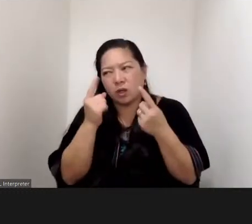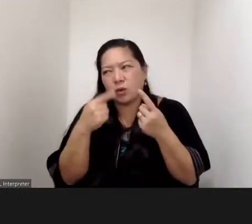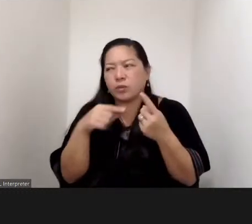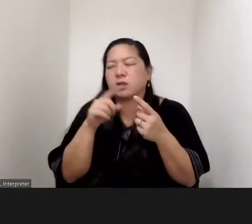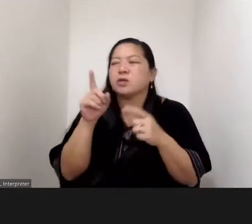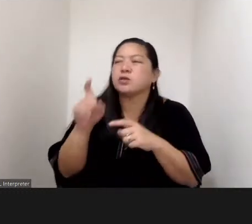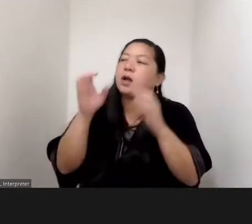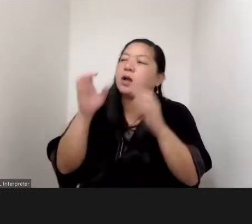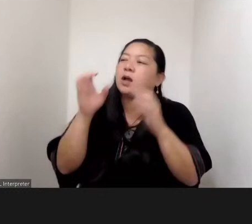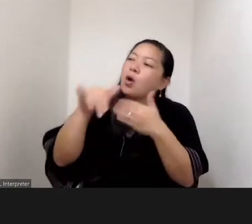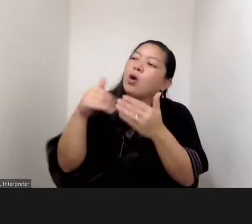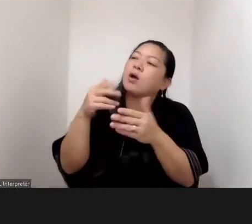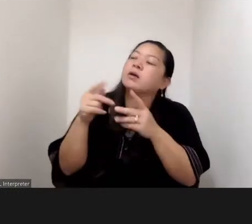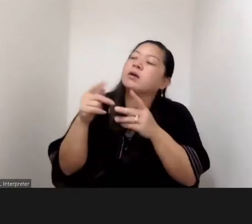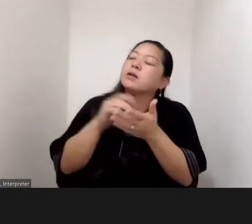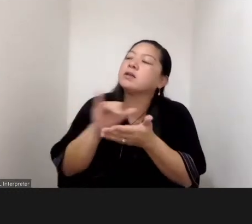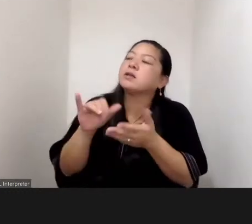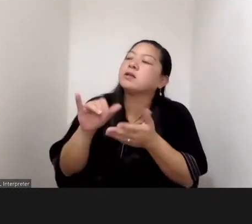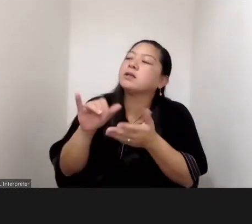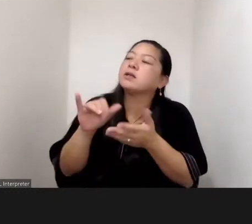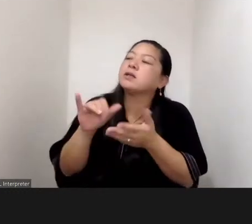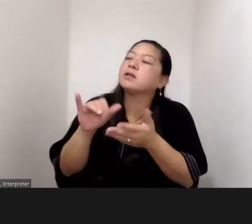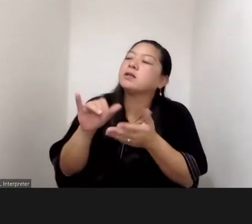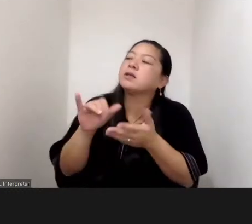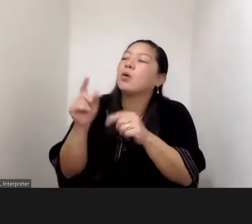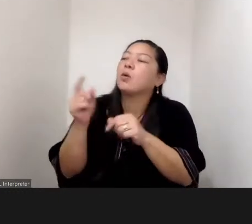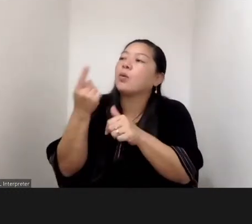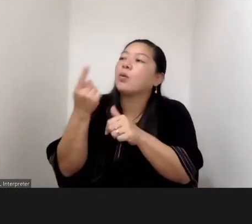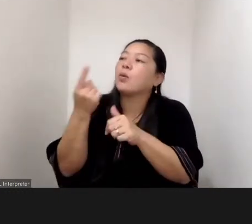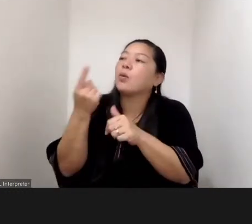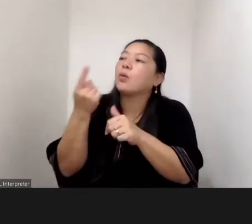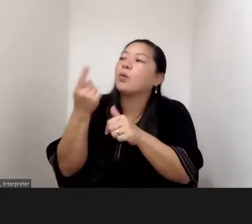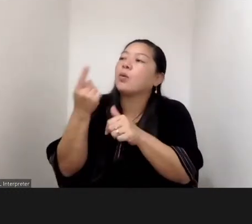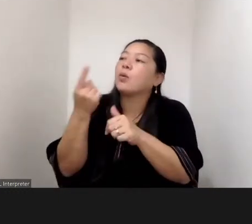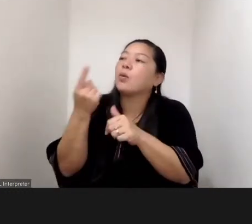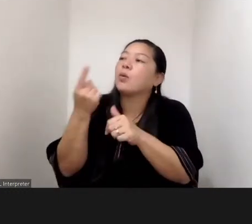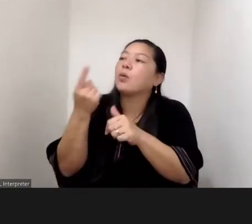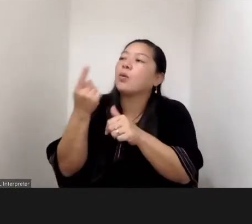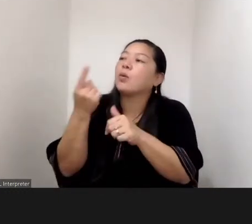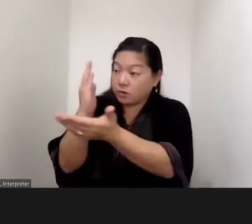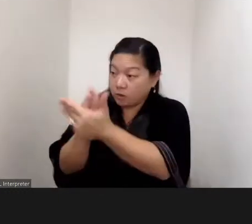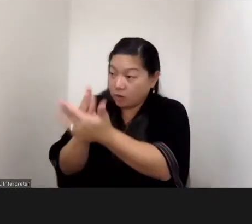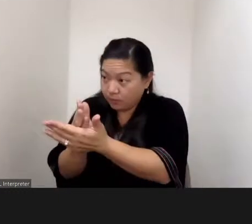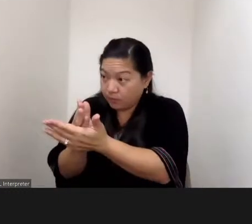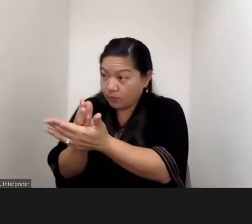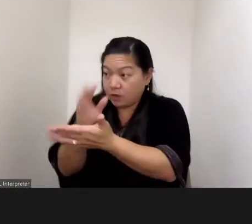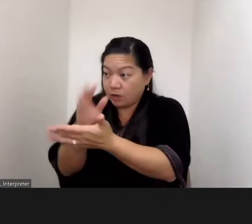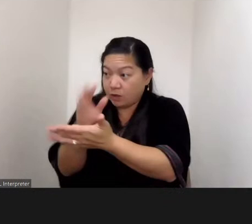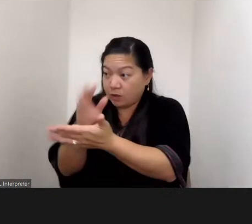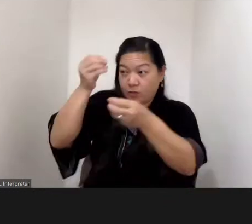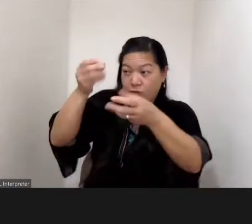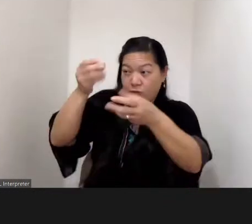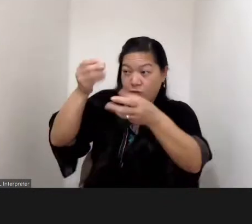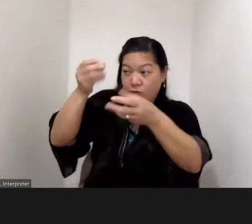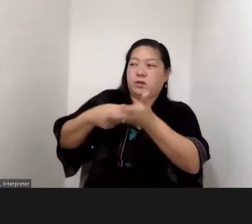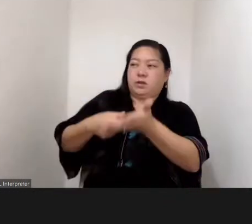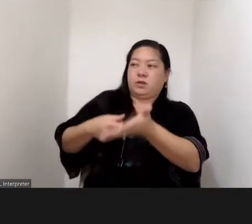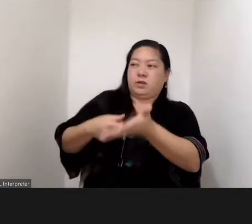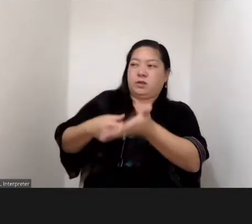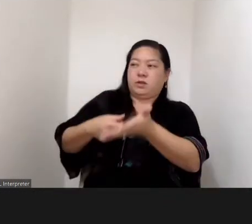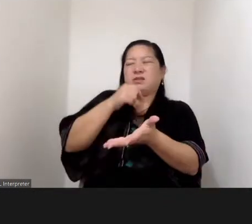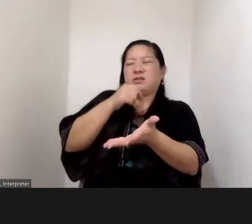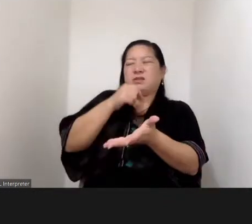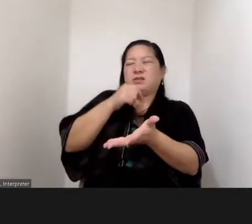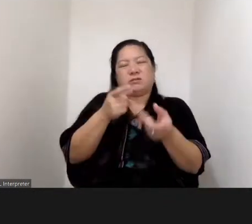say, if you stop the public health emergency, we'll lose this. There wasn't that trigger to get